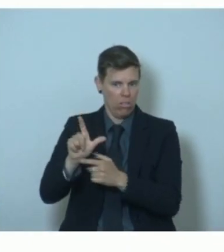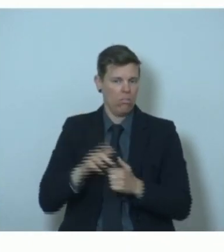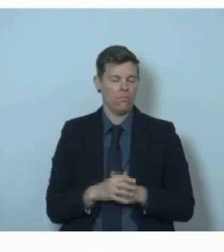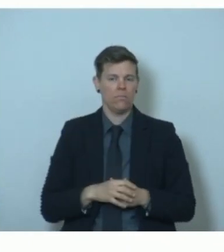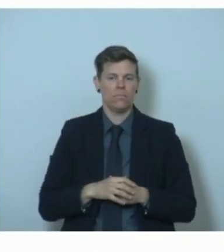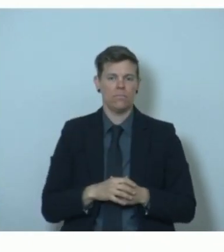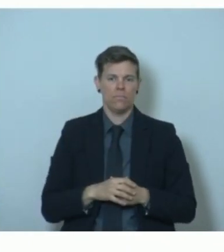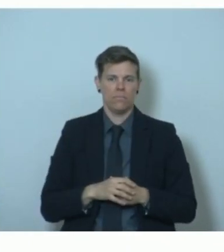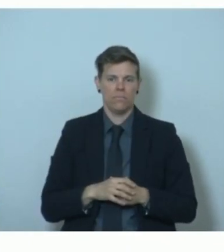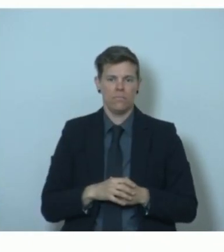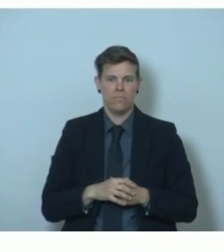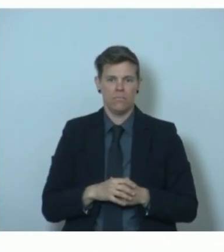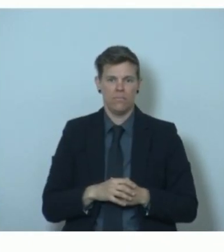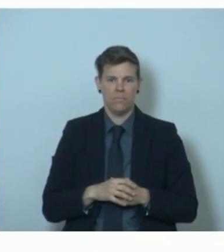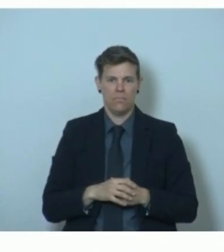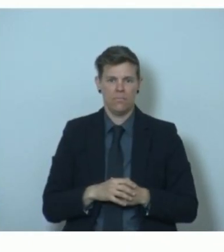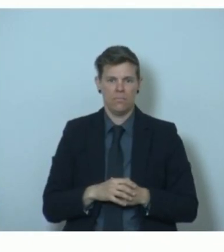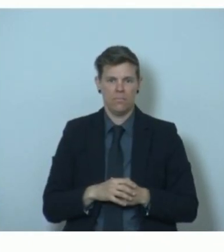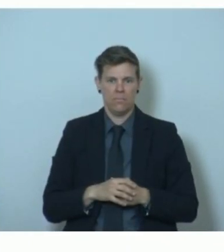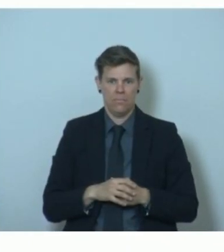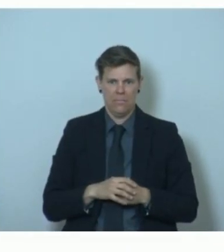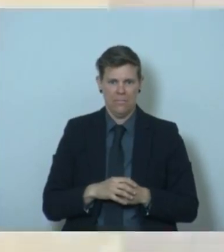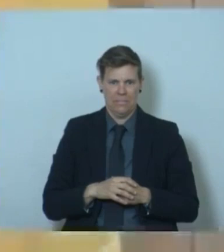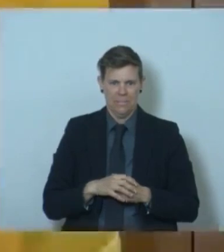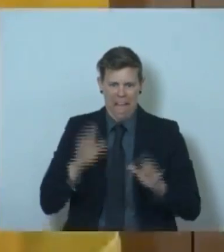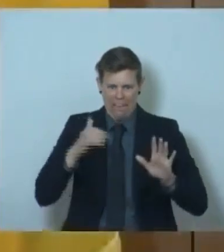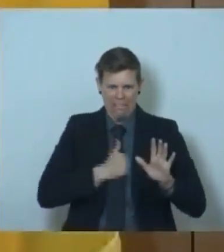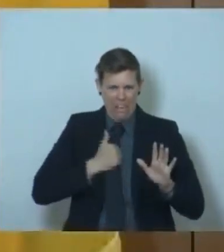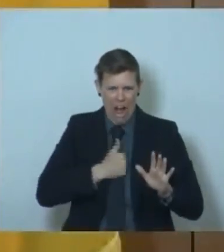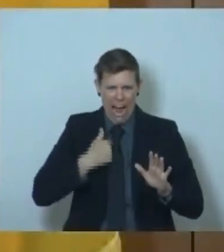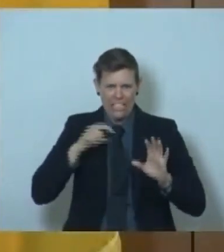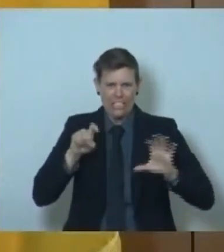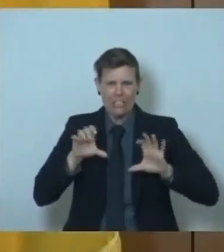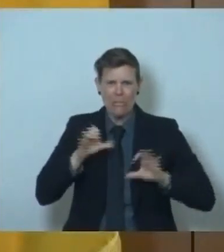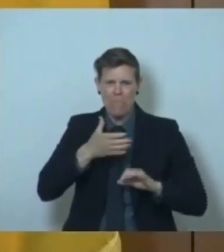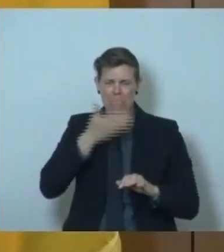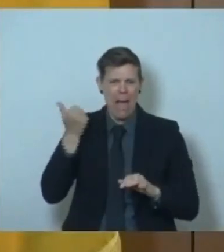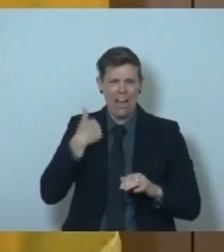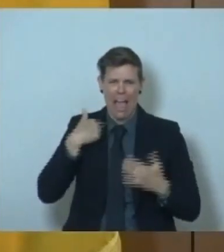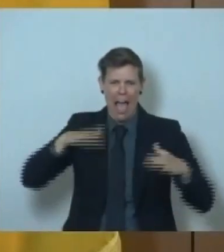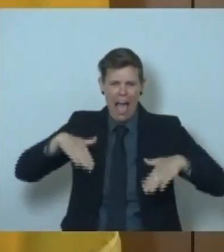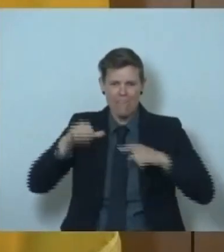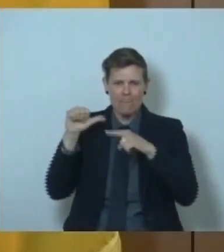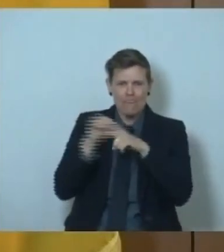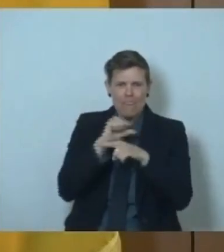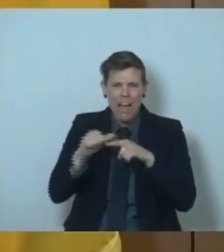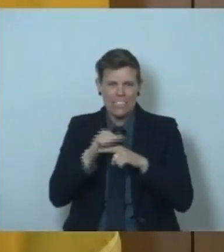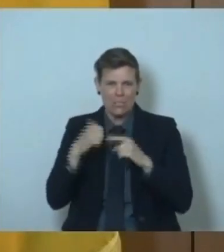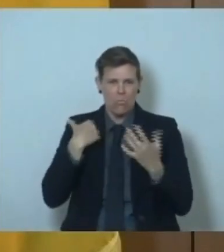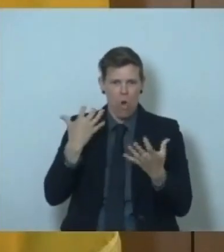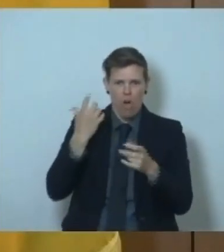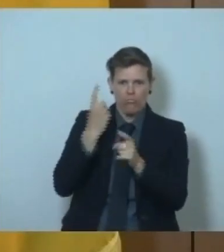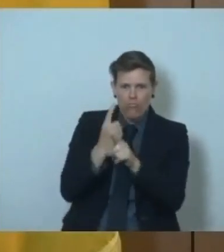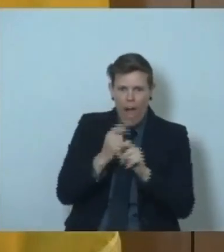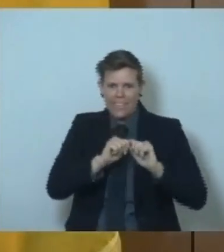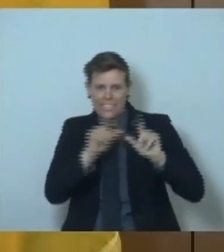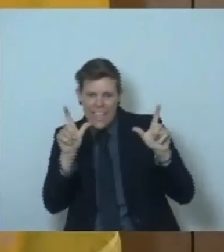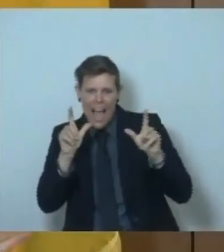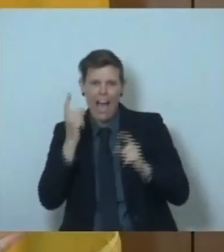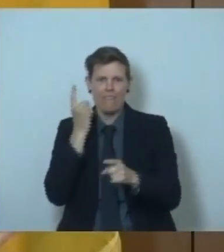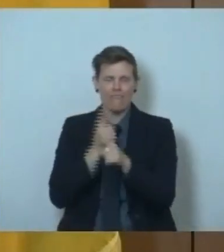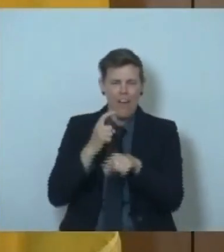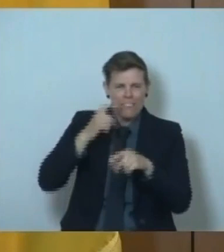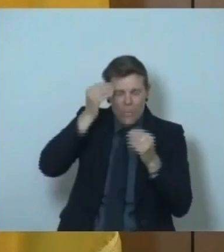viewing, right? We don't rehearse. We want to make sure that you've got the right information and the right slides. We want to make sure that you get a testing update, you